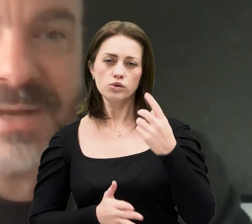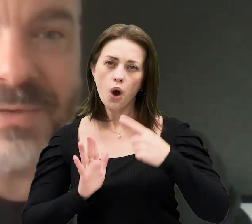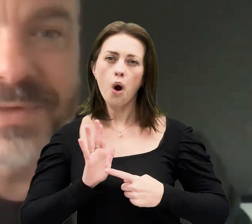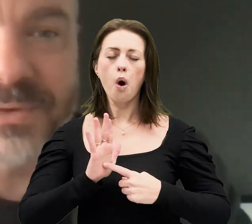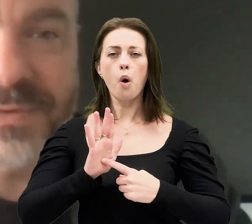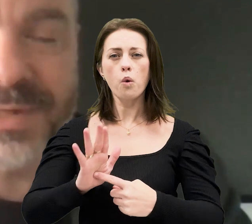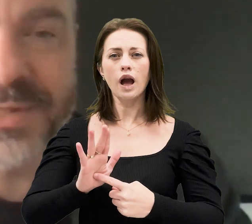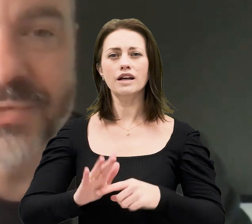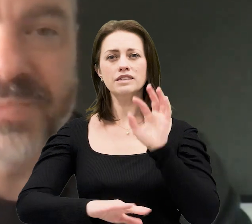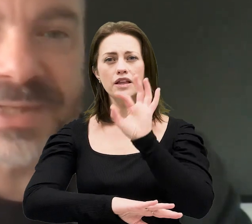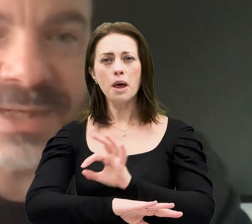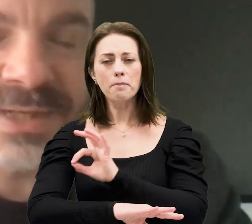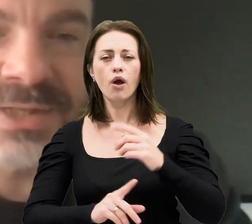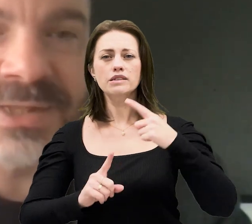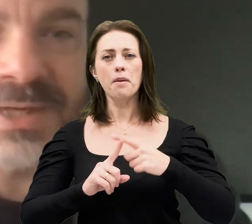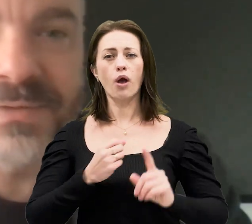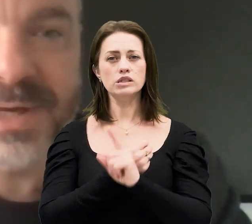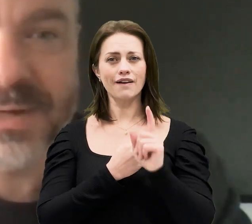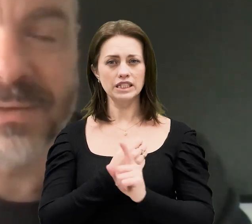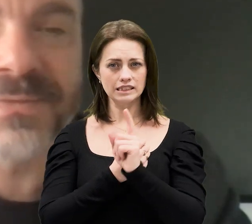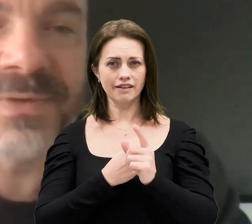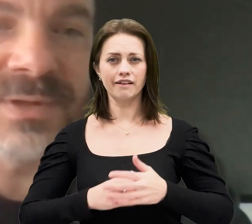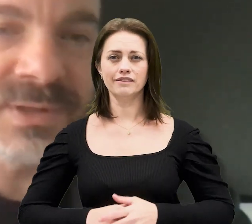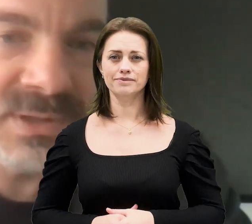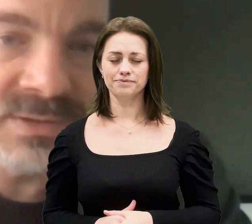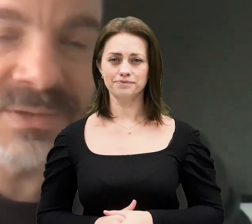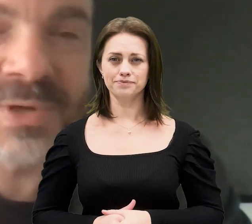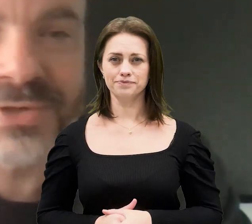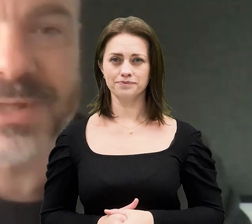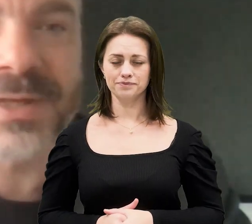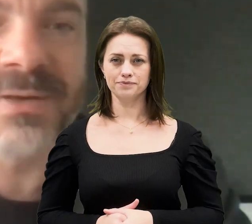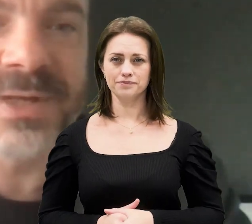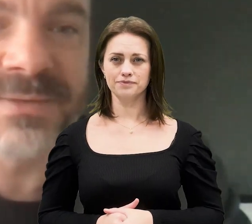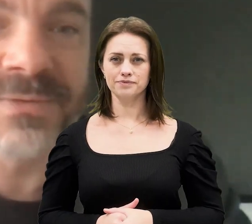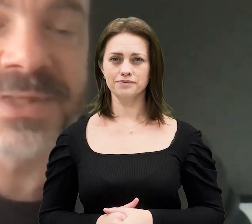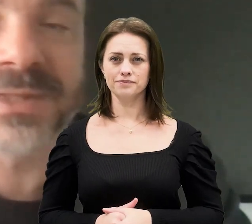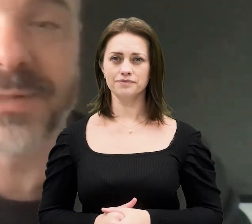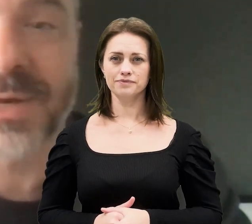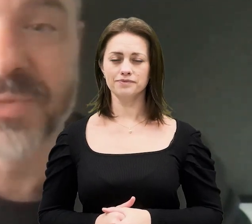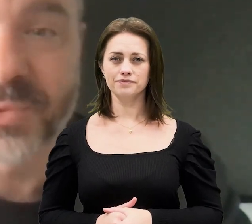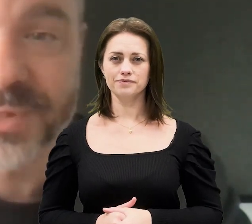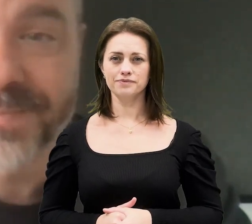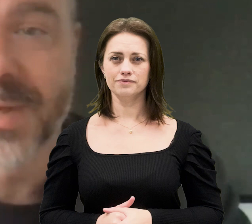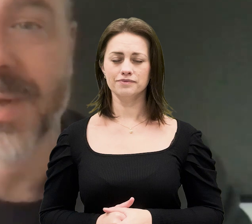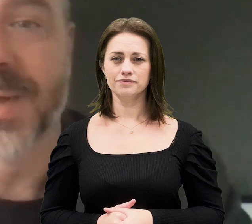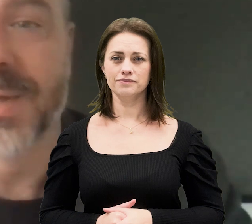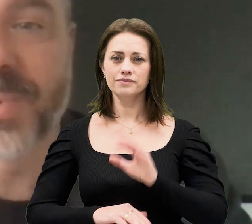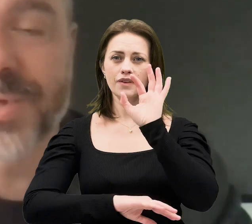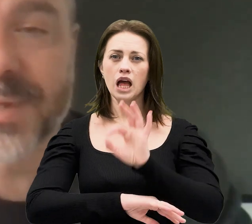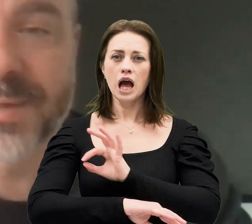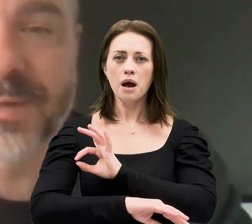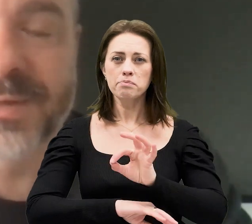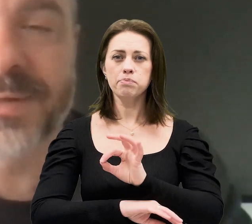the aim of this conference is to present the state of the art of the project and of its outputs.